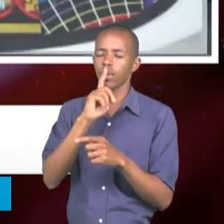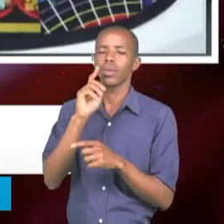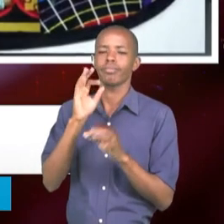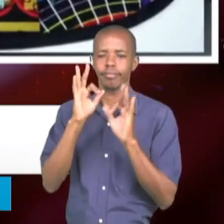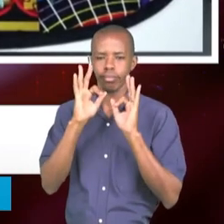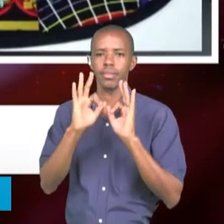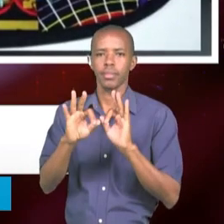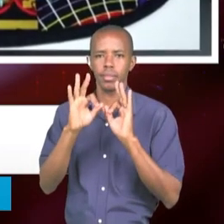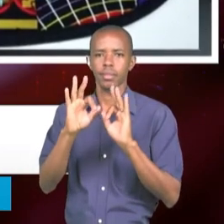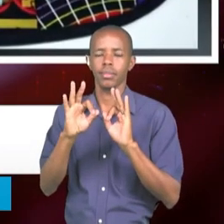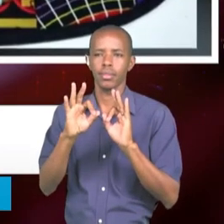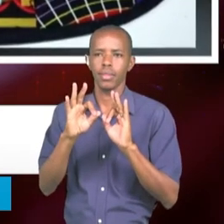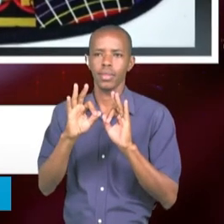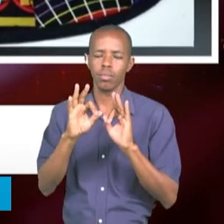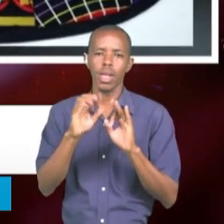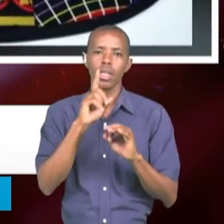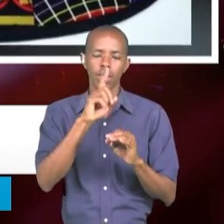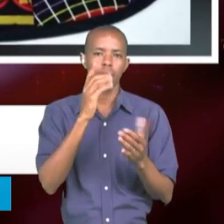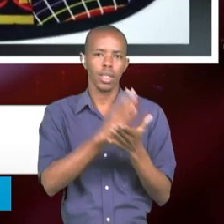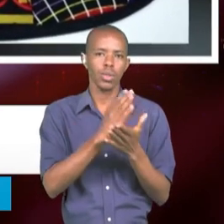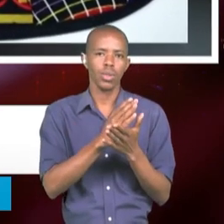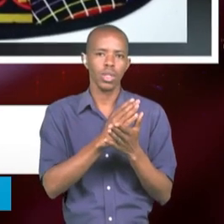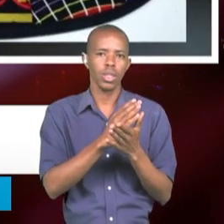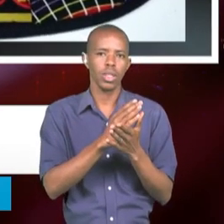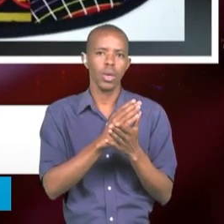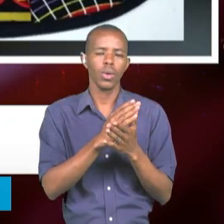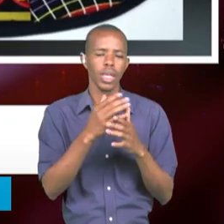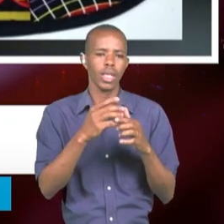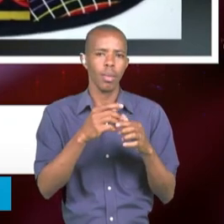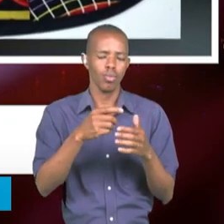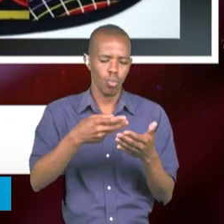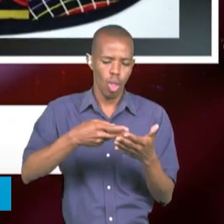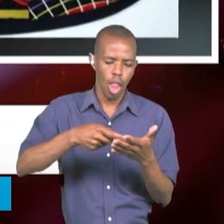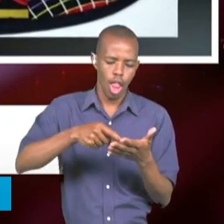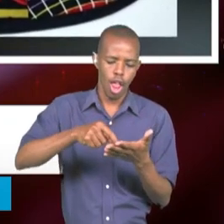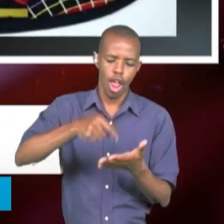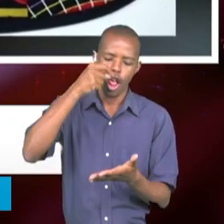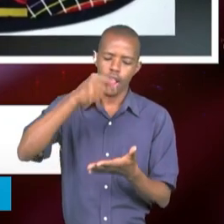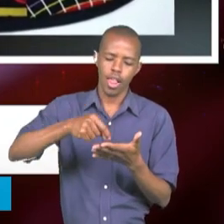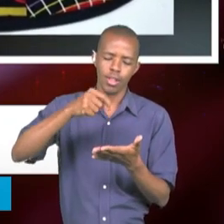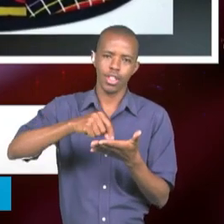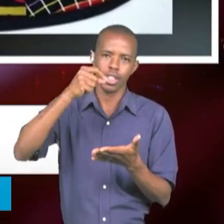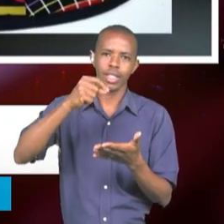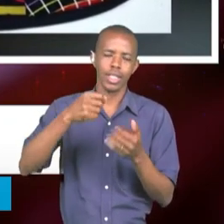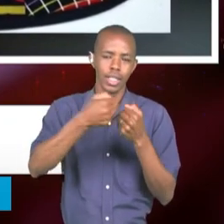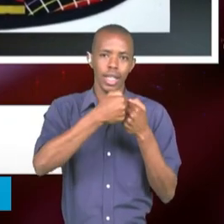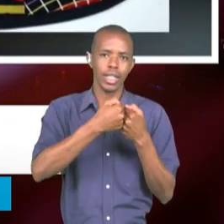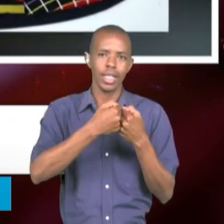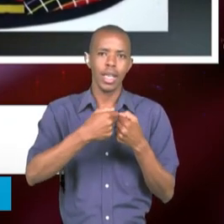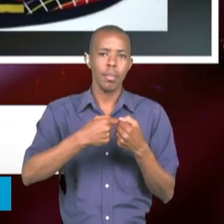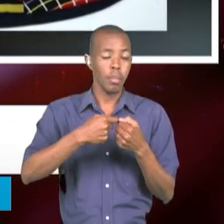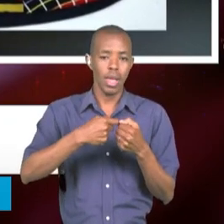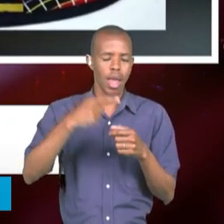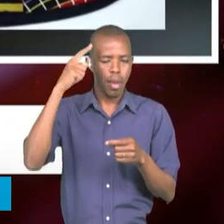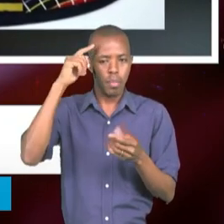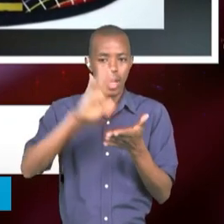me? Niseme tu kweli, kulikuwa na Indomie challenge, uh-huh. I think 2 weeks back. I made that food, sikuwa na amini ni mini meunda.